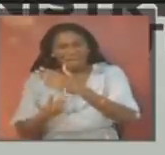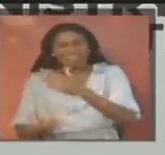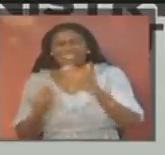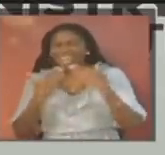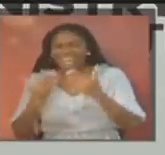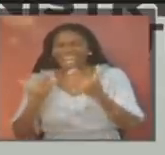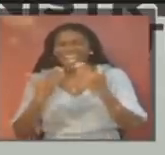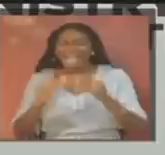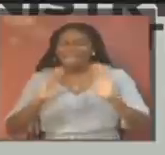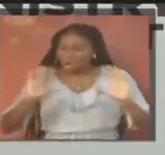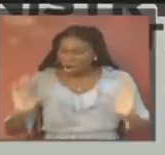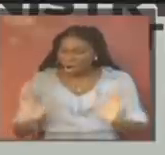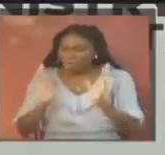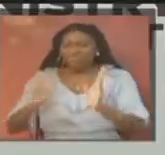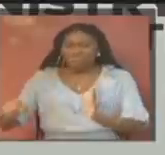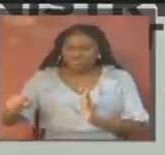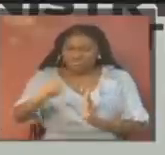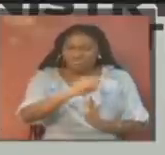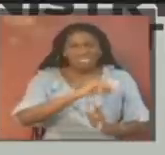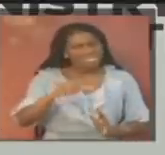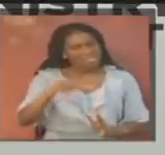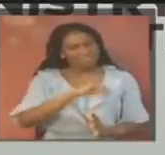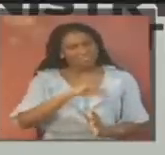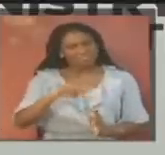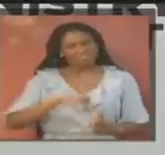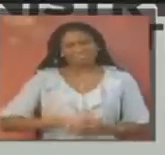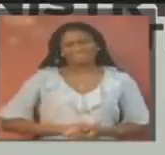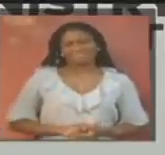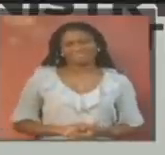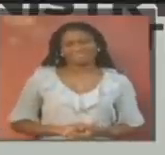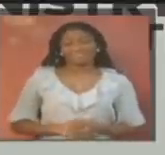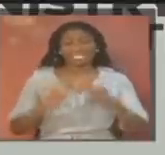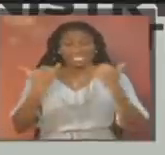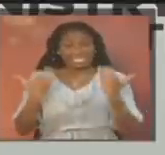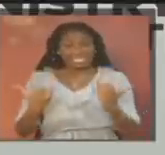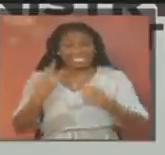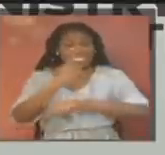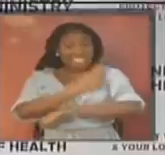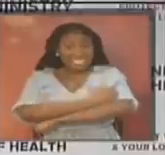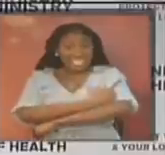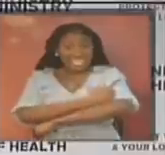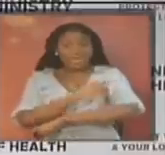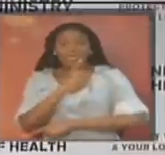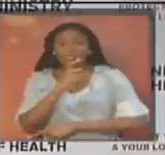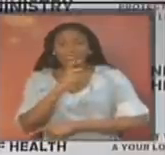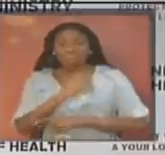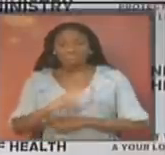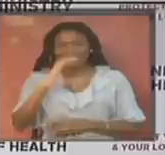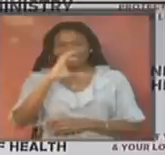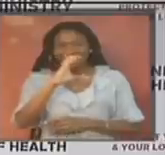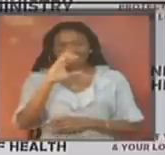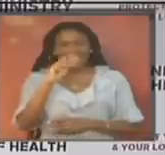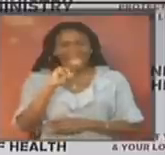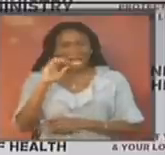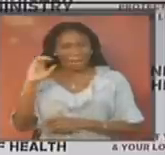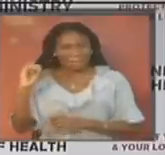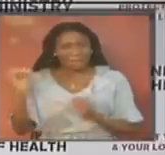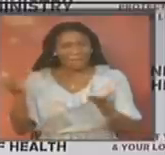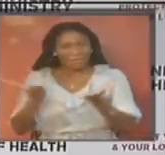to do so. At today's media conference, we have with us Dr. Roshan Parasram, Chief Medical